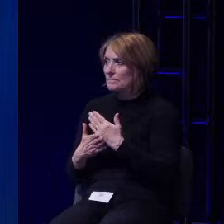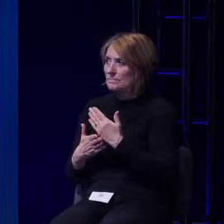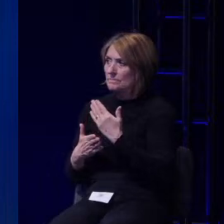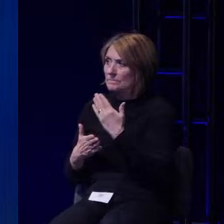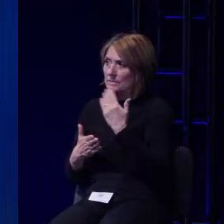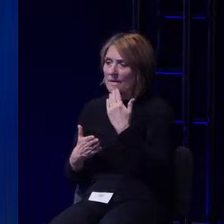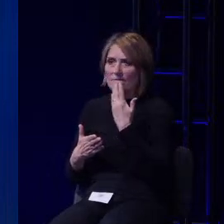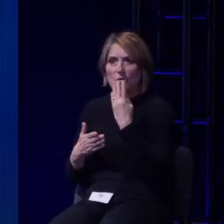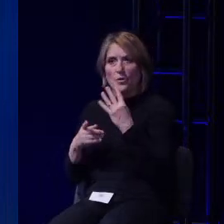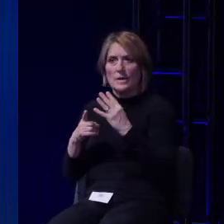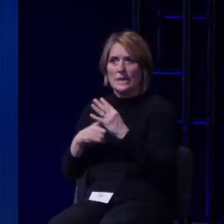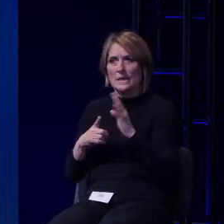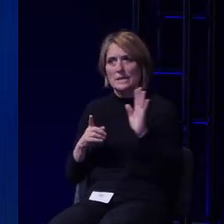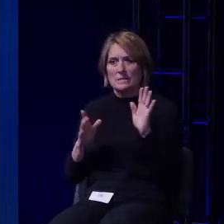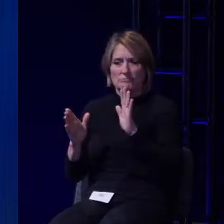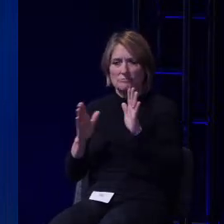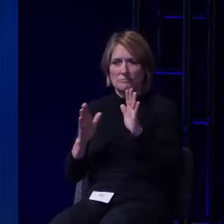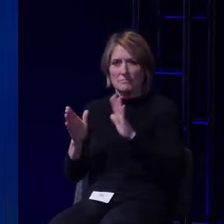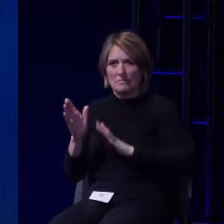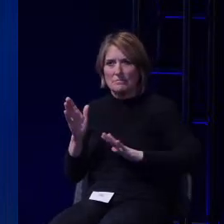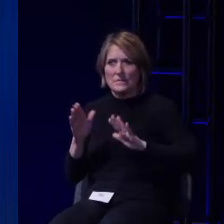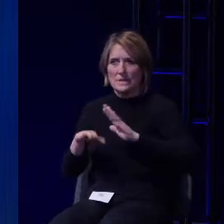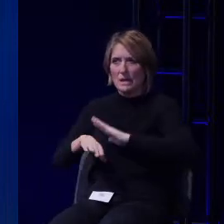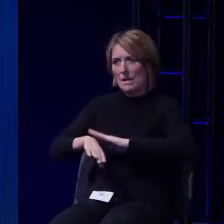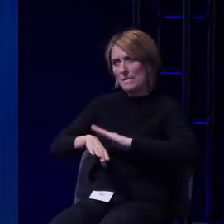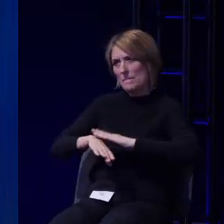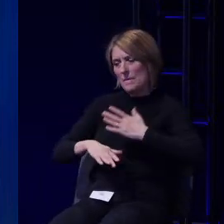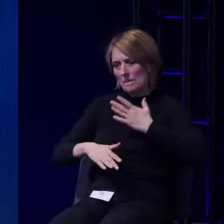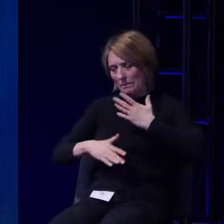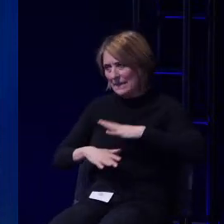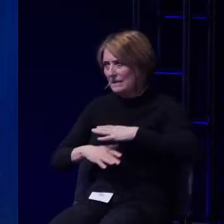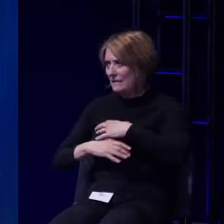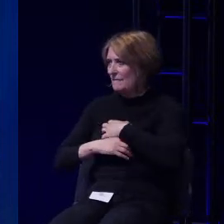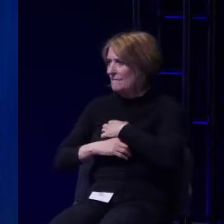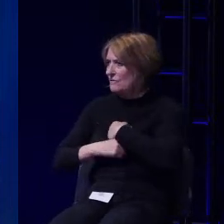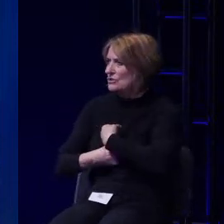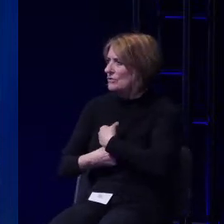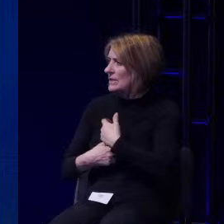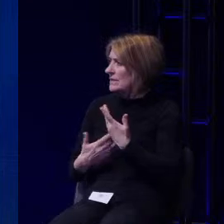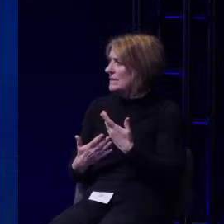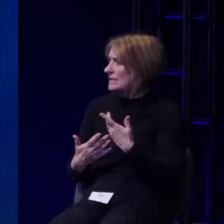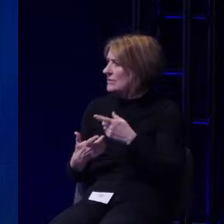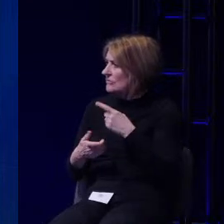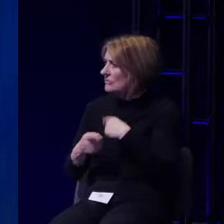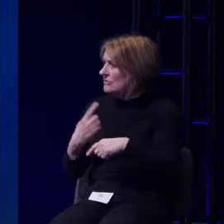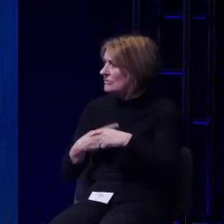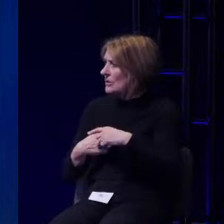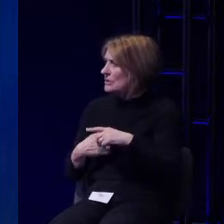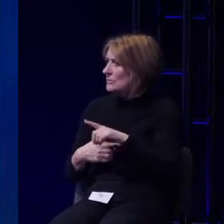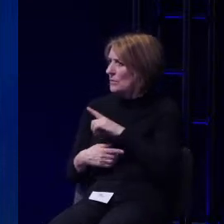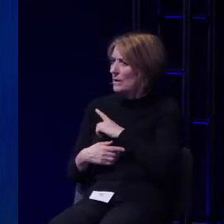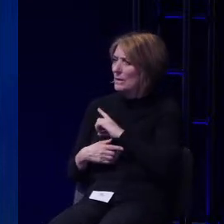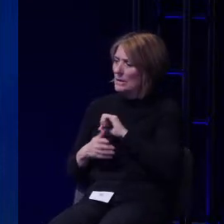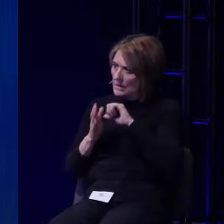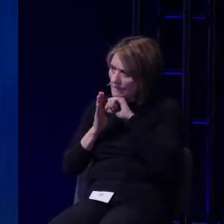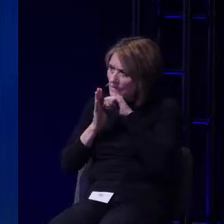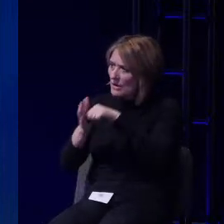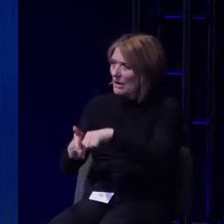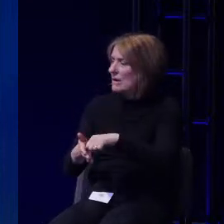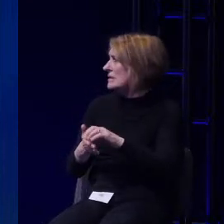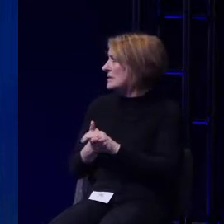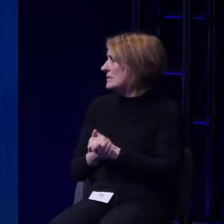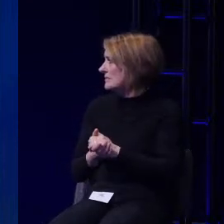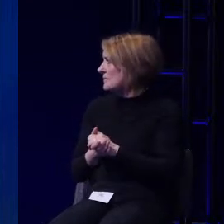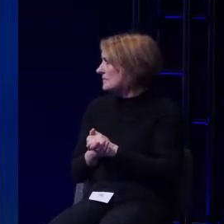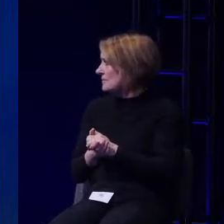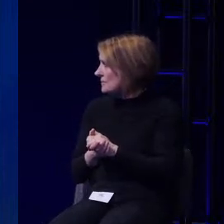4-year period of frustration, which was, you know, it's very hard, especially, you know, when I'm